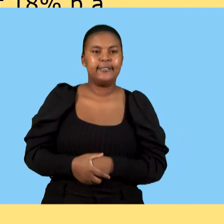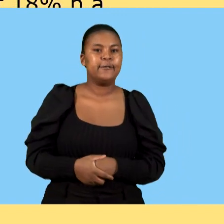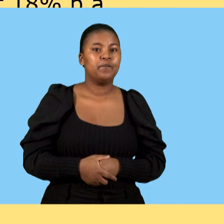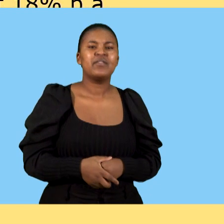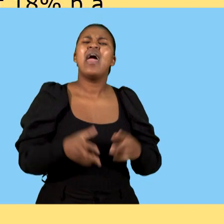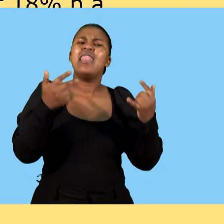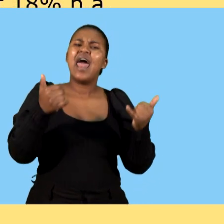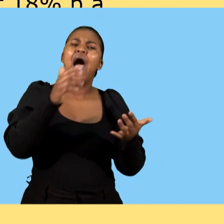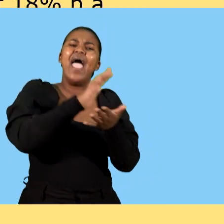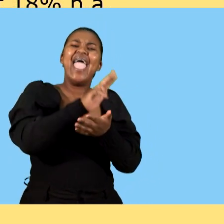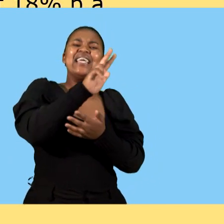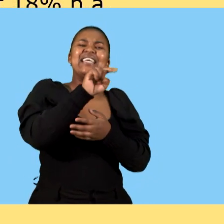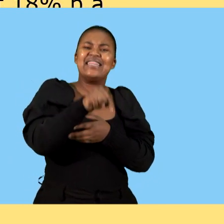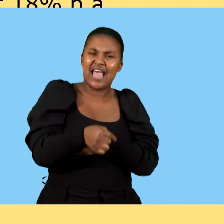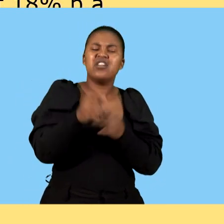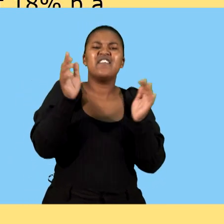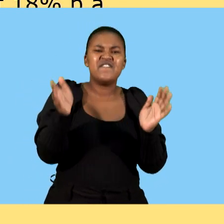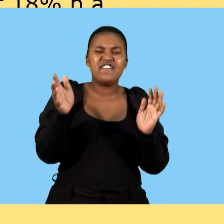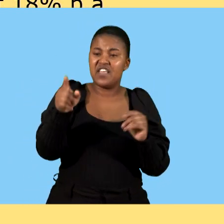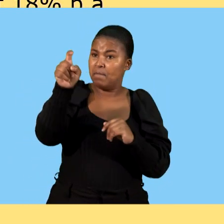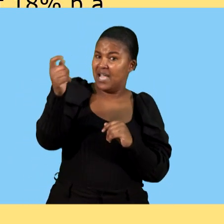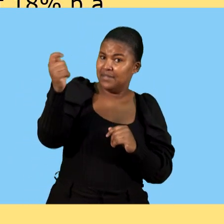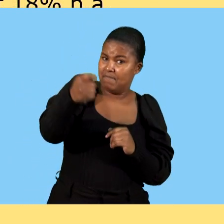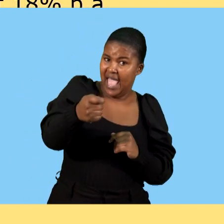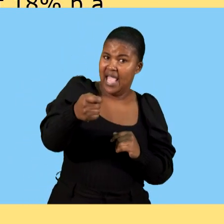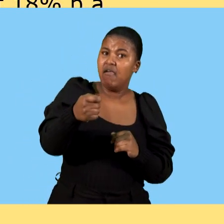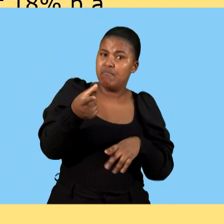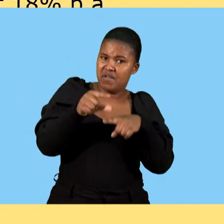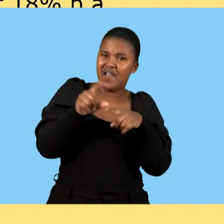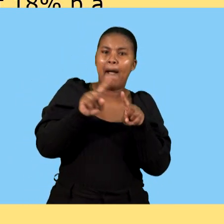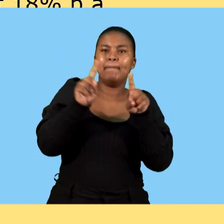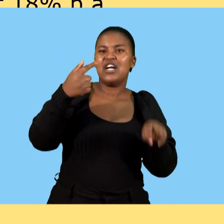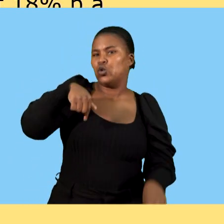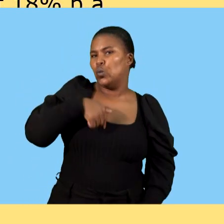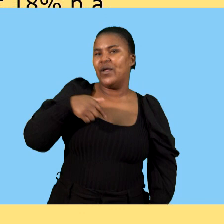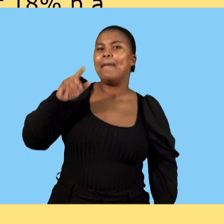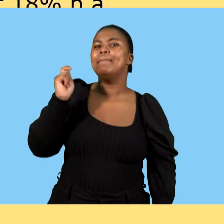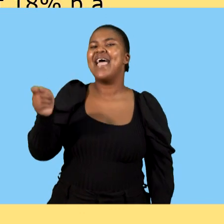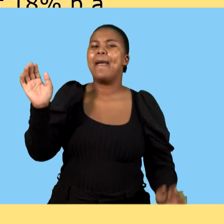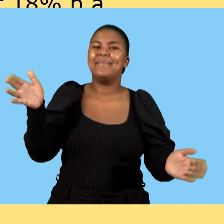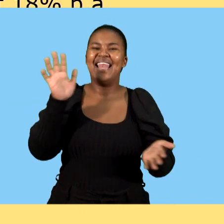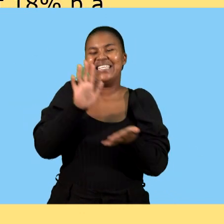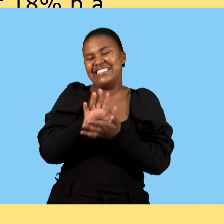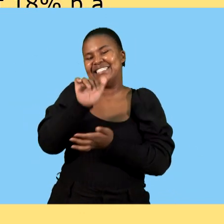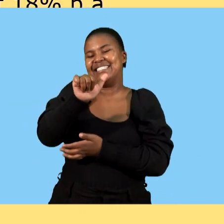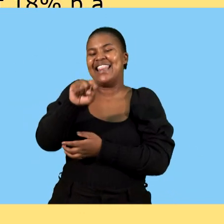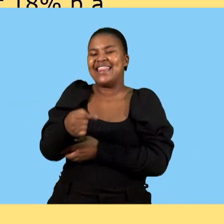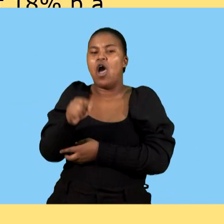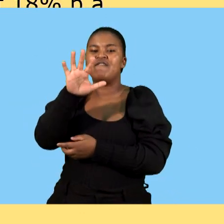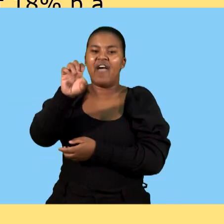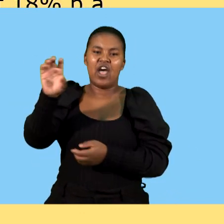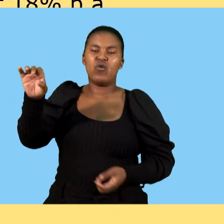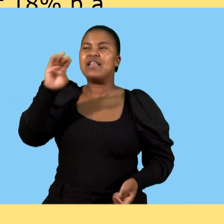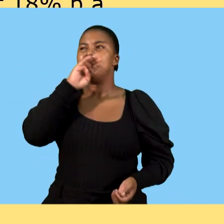that 18,000, we have paid only 16,500. And we're told interest for February